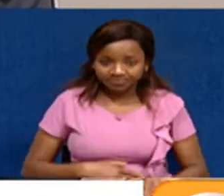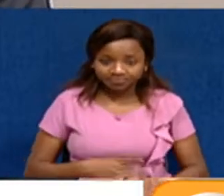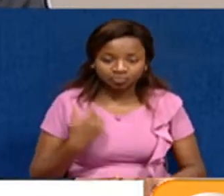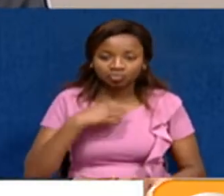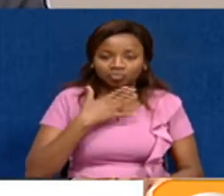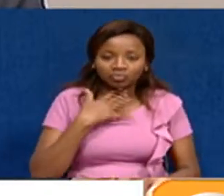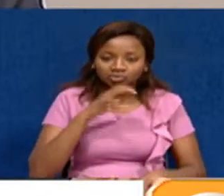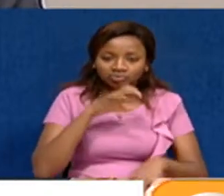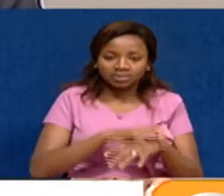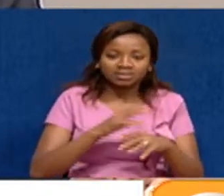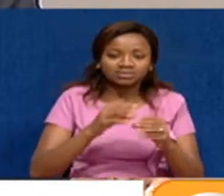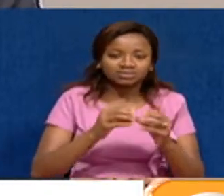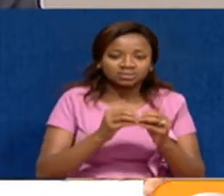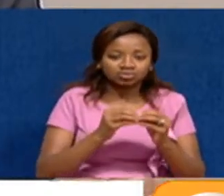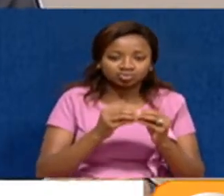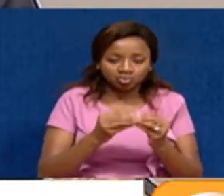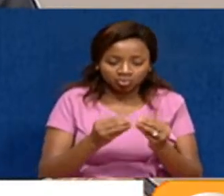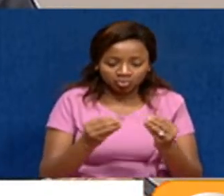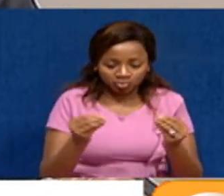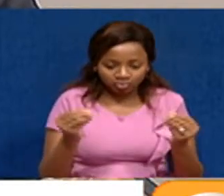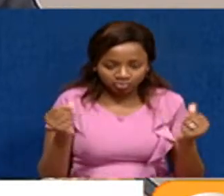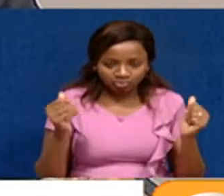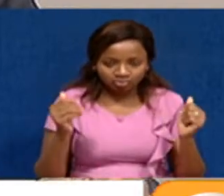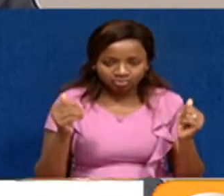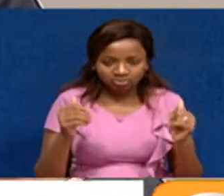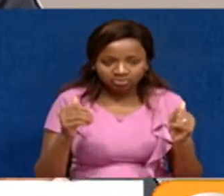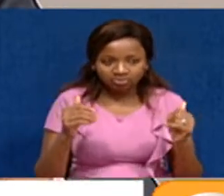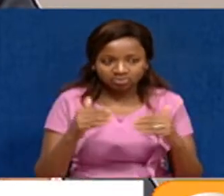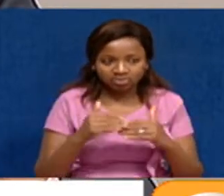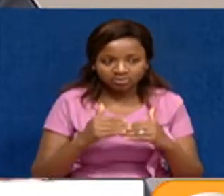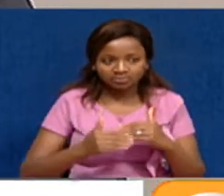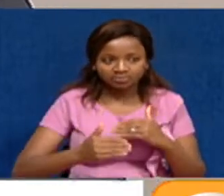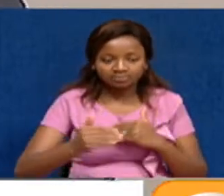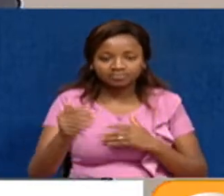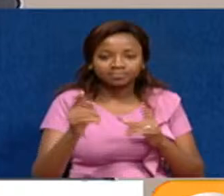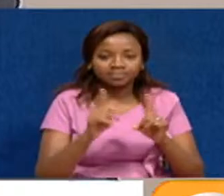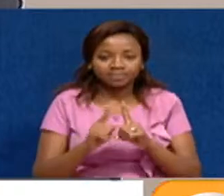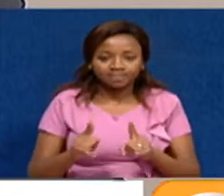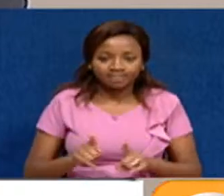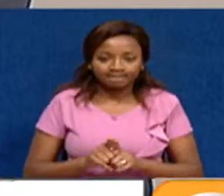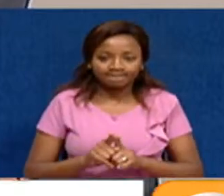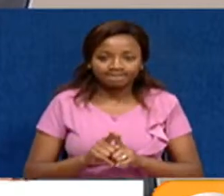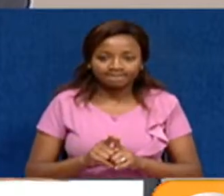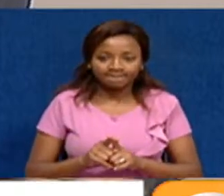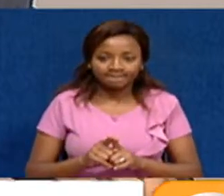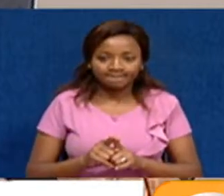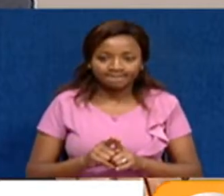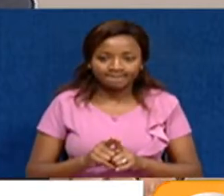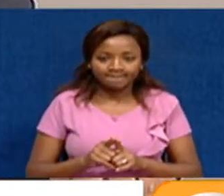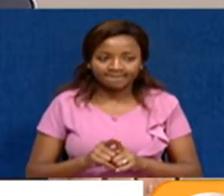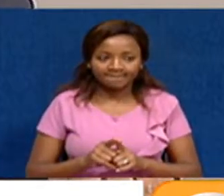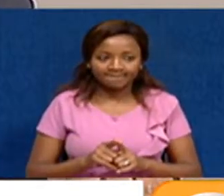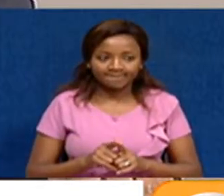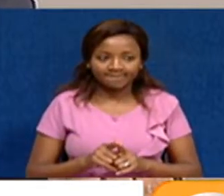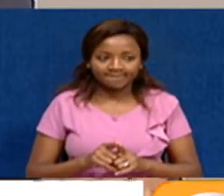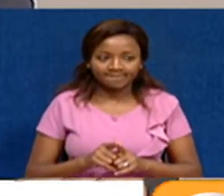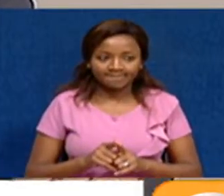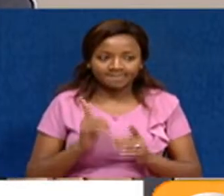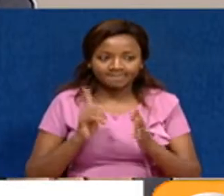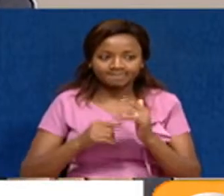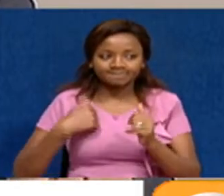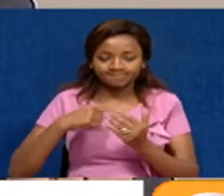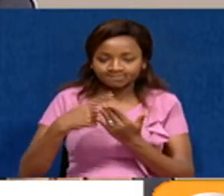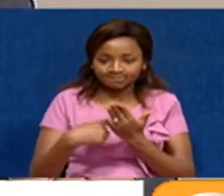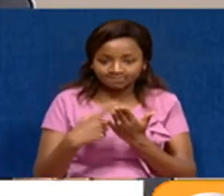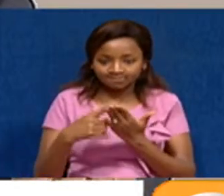long-term solutions, not administrative solutions. What we are talking about most is looking at as administrative. Let's